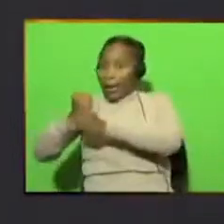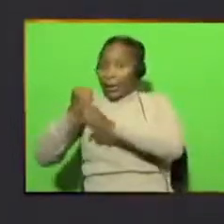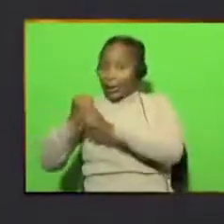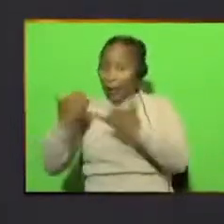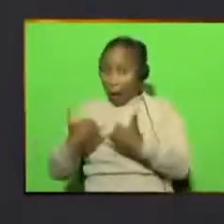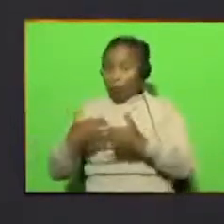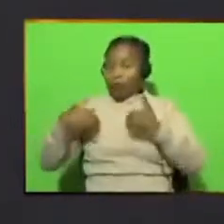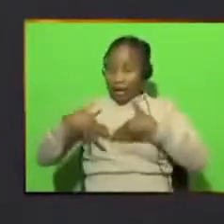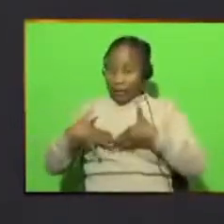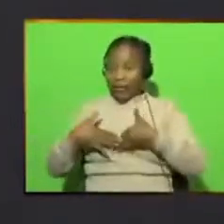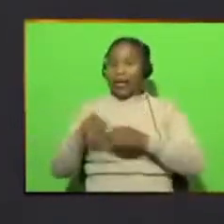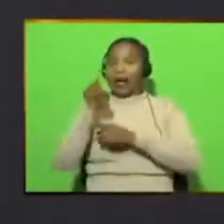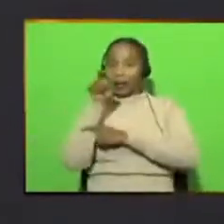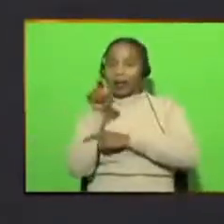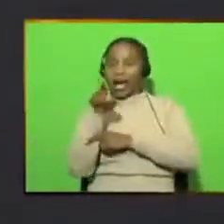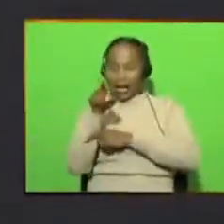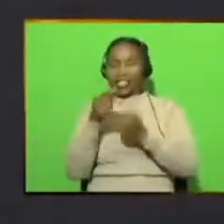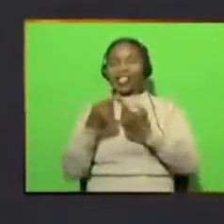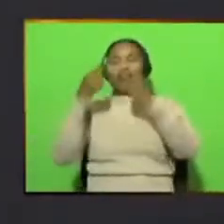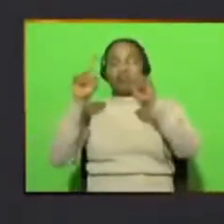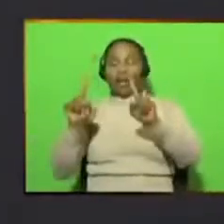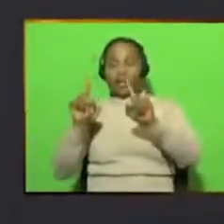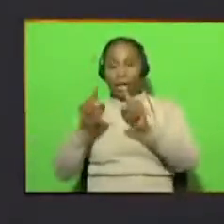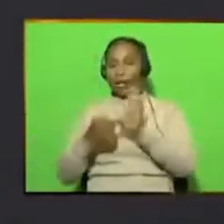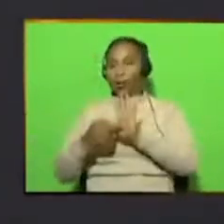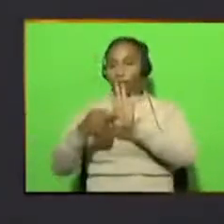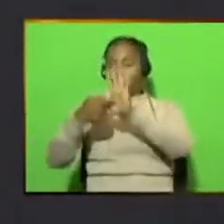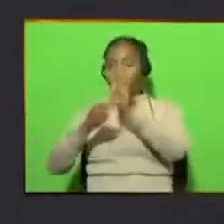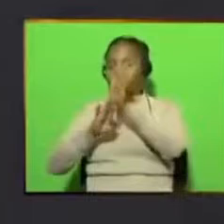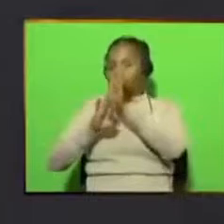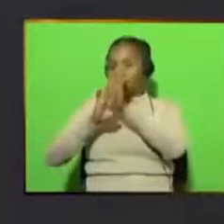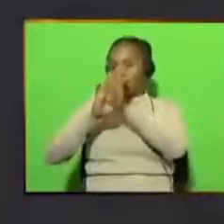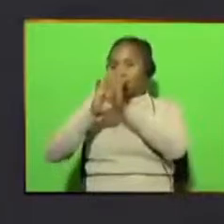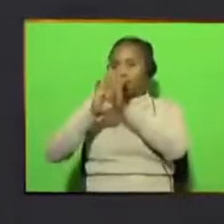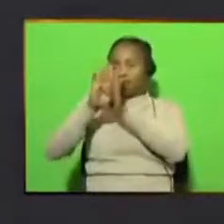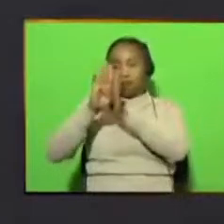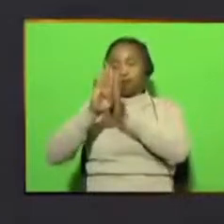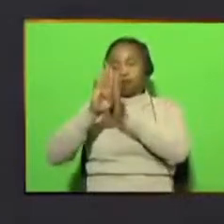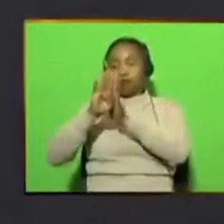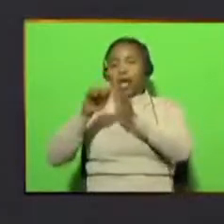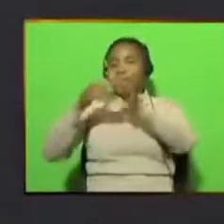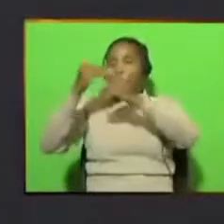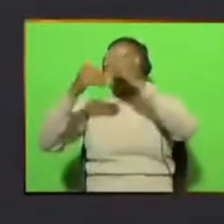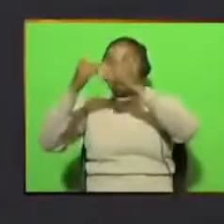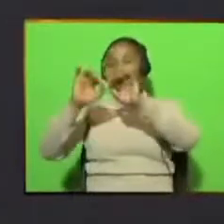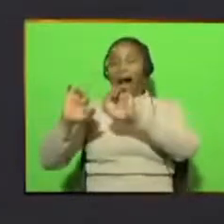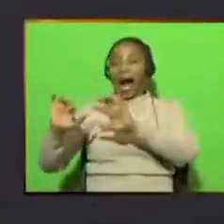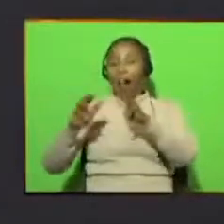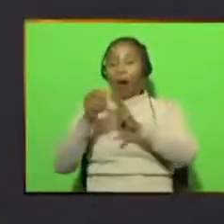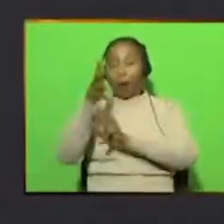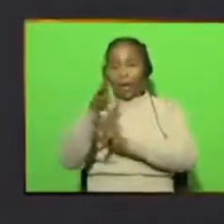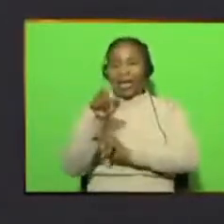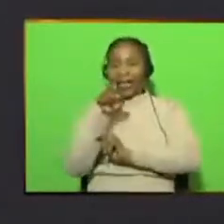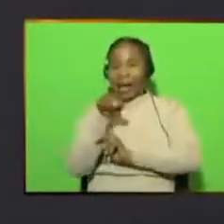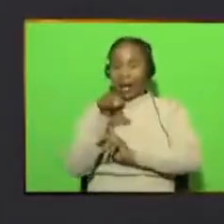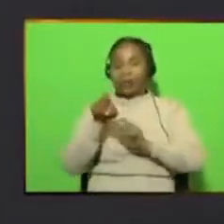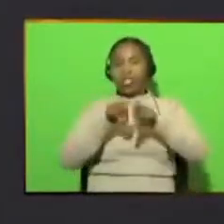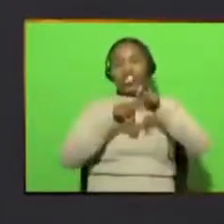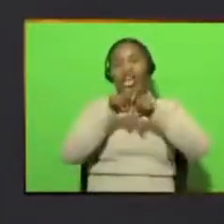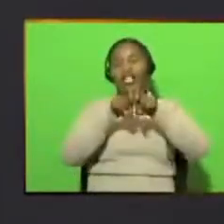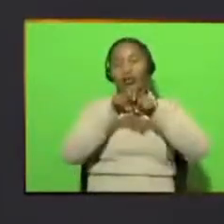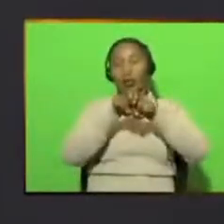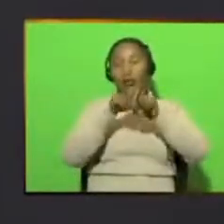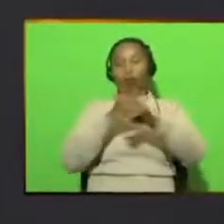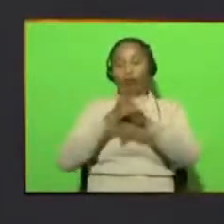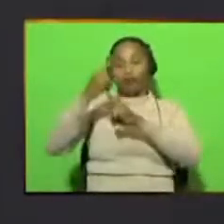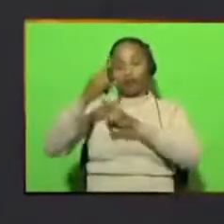and passing milestones of progress on that high road is the acid test of success. The people